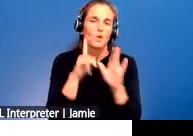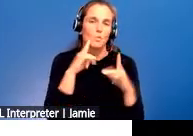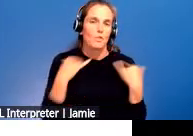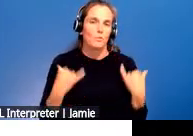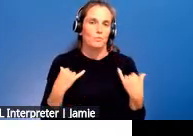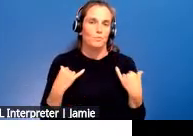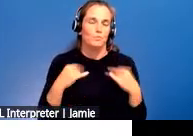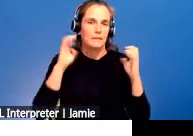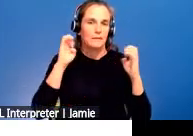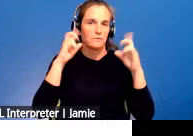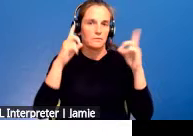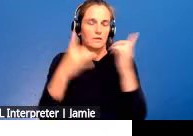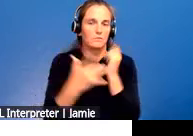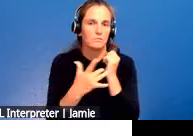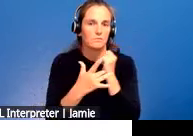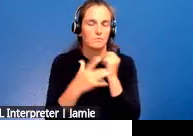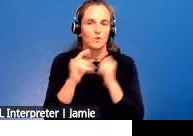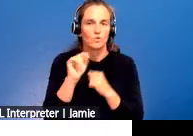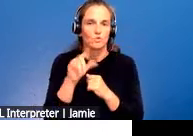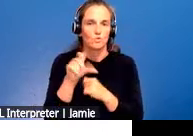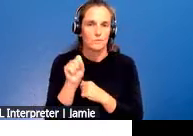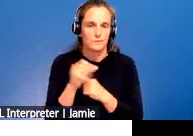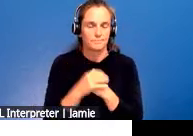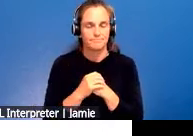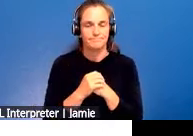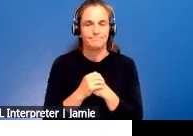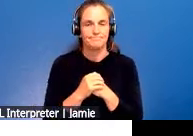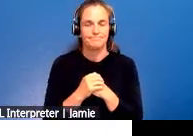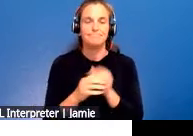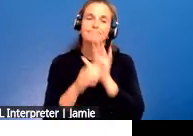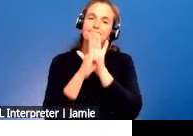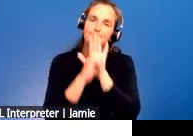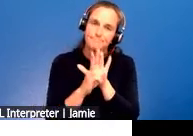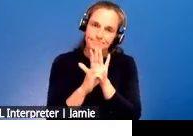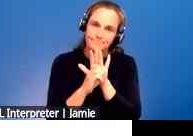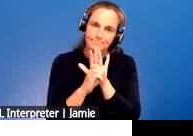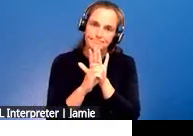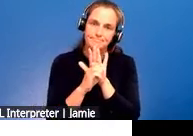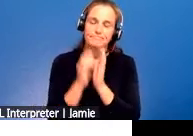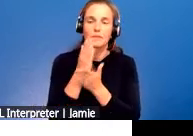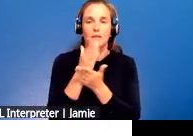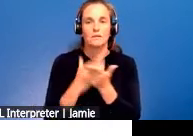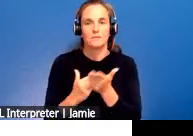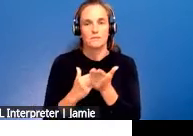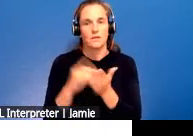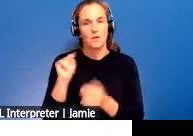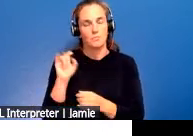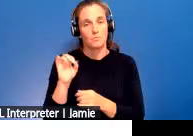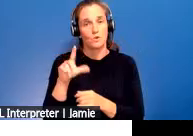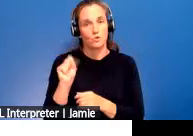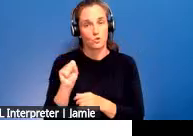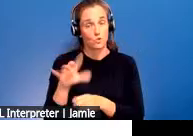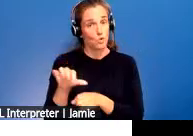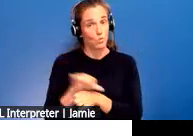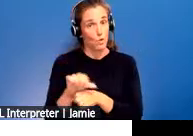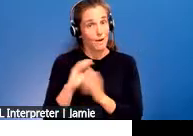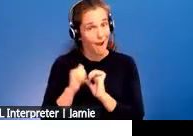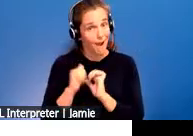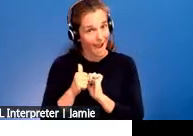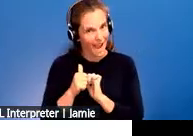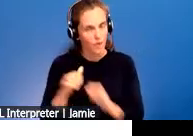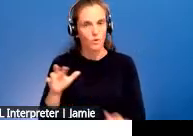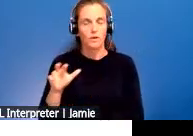educational technology tools. For example, some of the tools would only work with a mouse and not any other